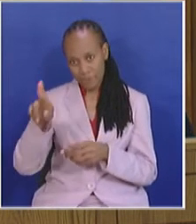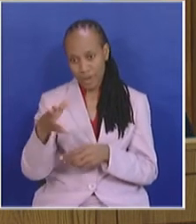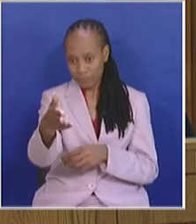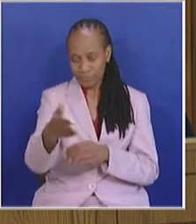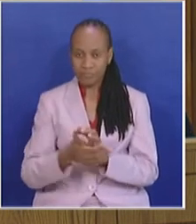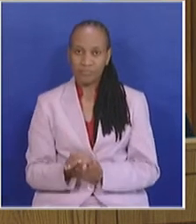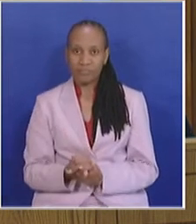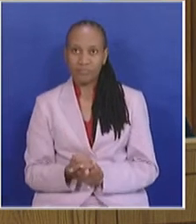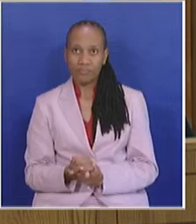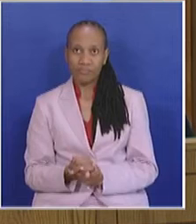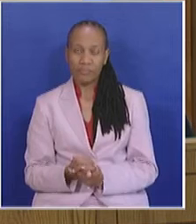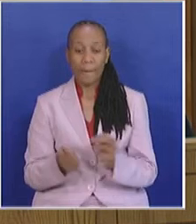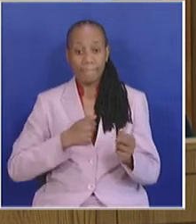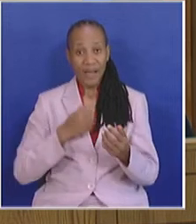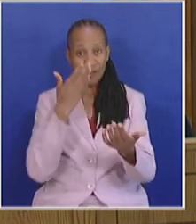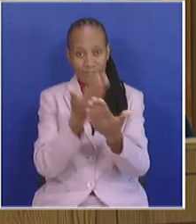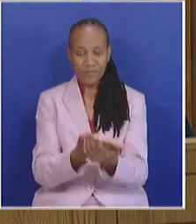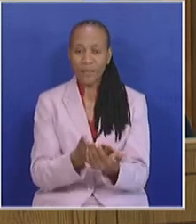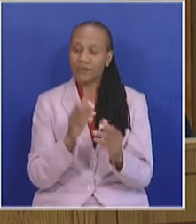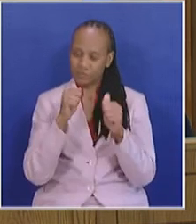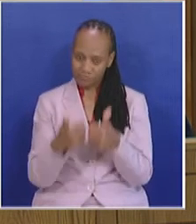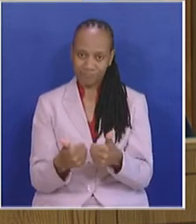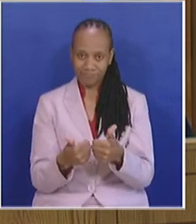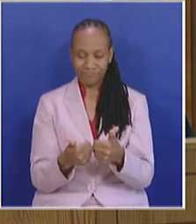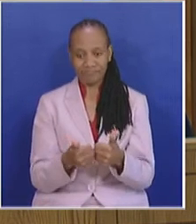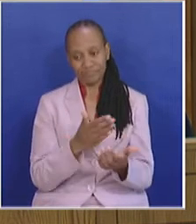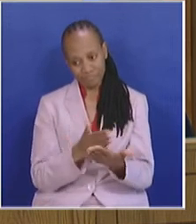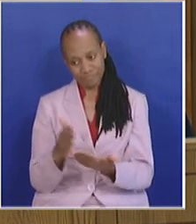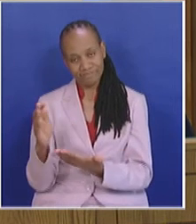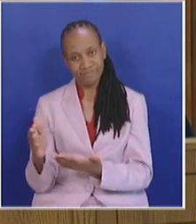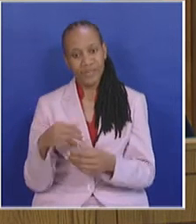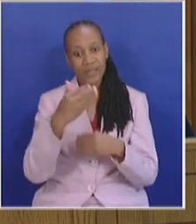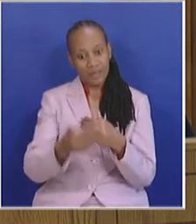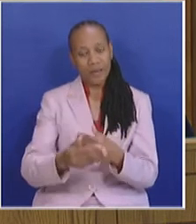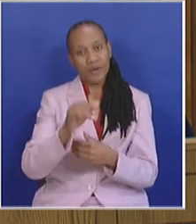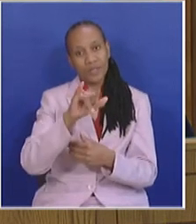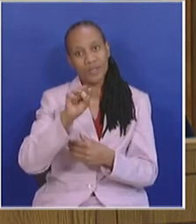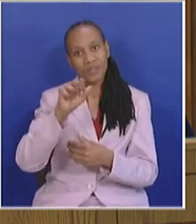Chairperson, my motion has been covered. You were covered. Honorable Esak.